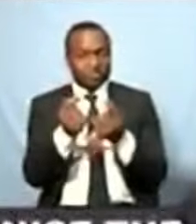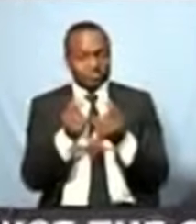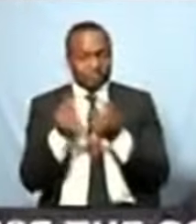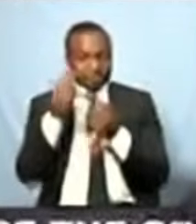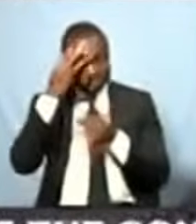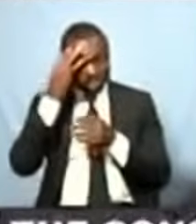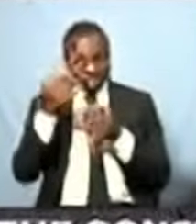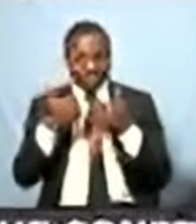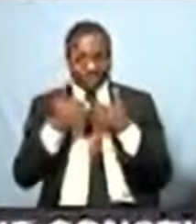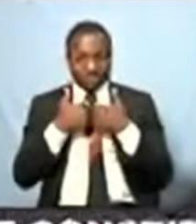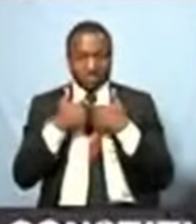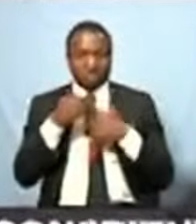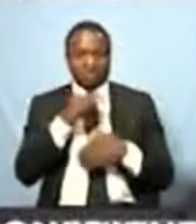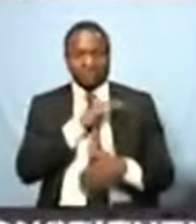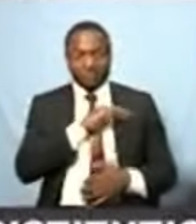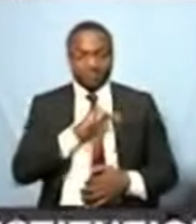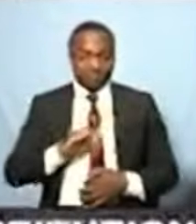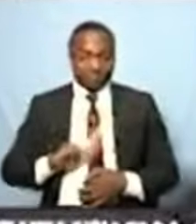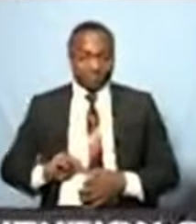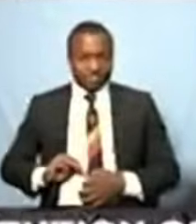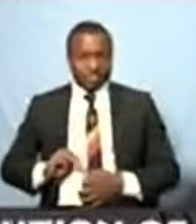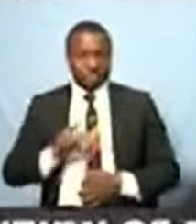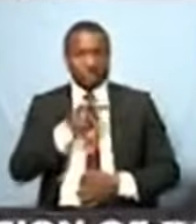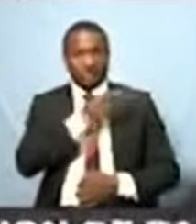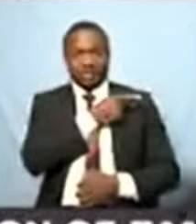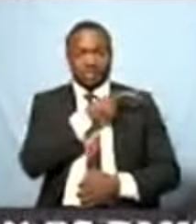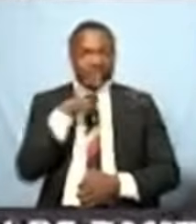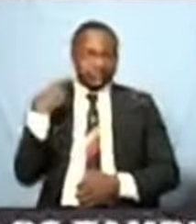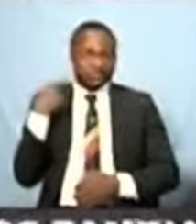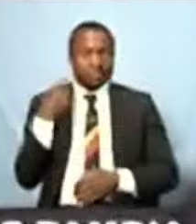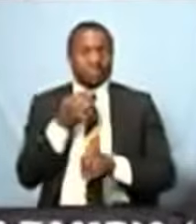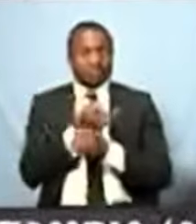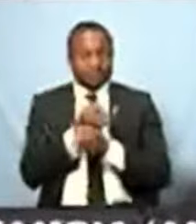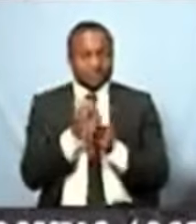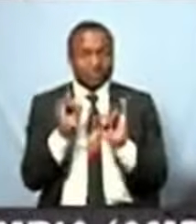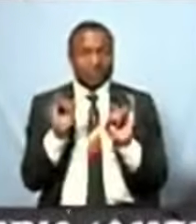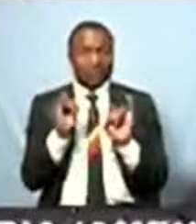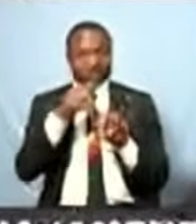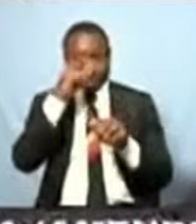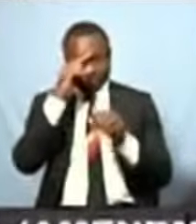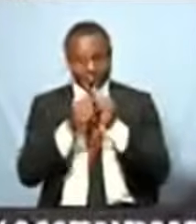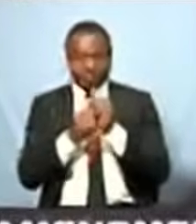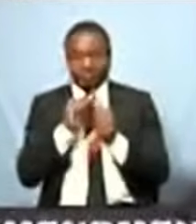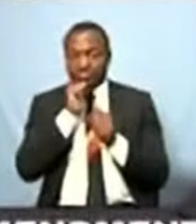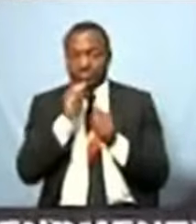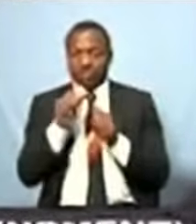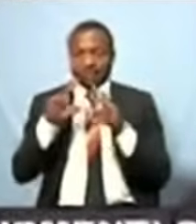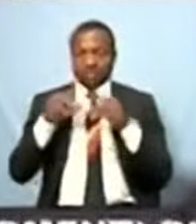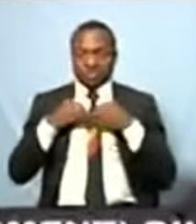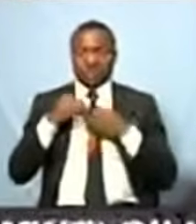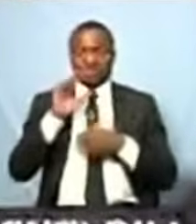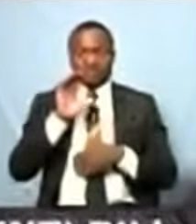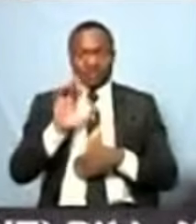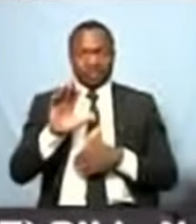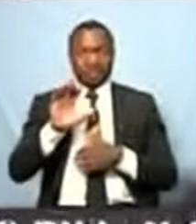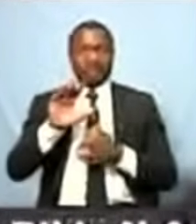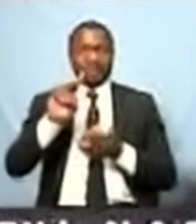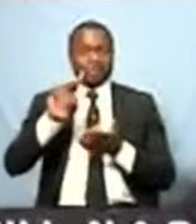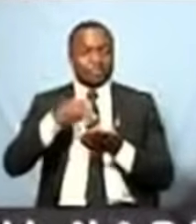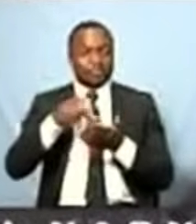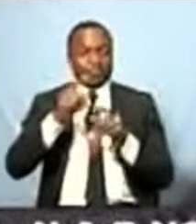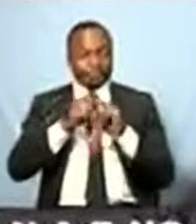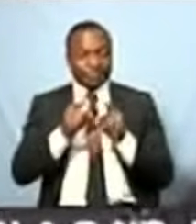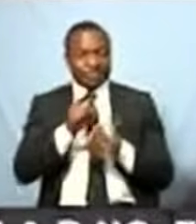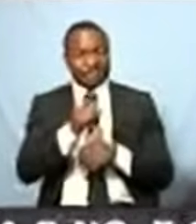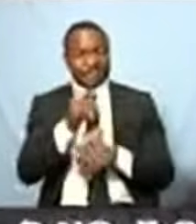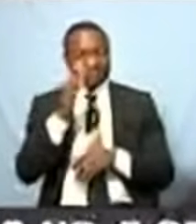have members of Parliament that are independent, because they were not adopted by their parties, but because they were